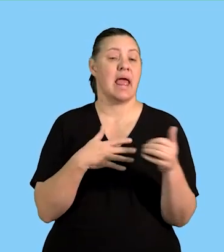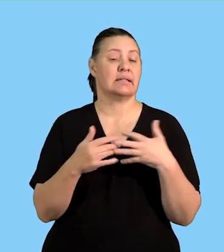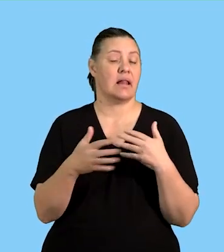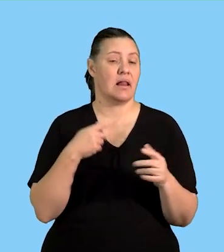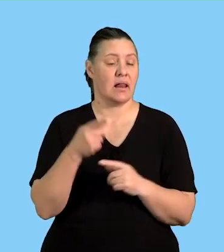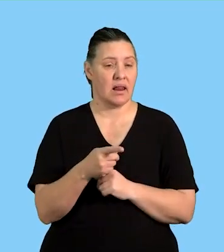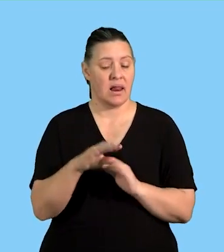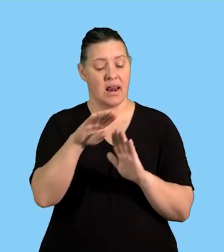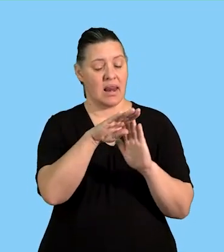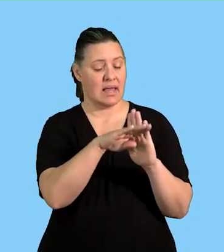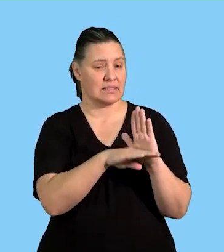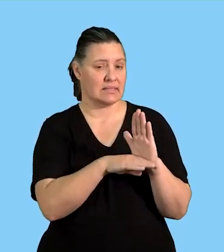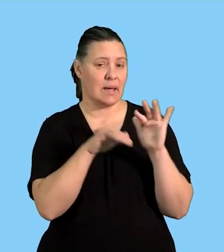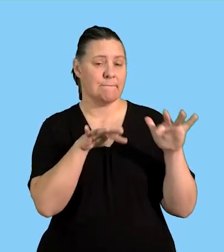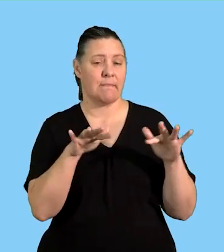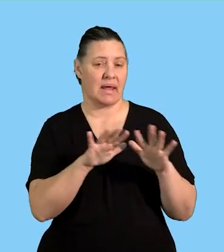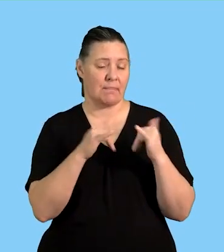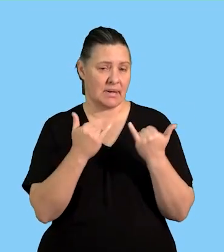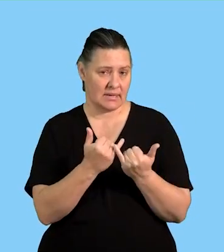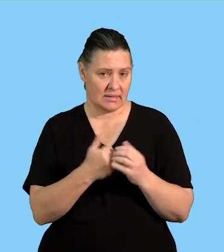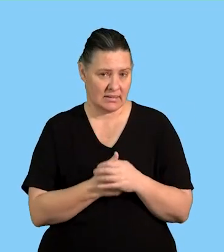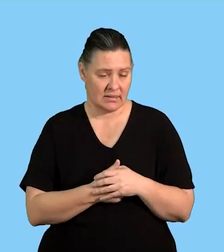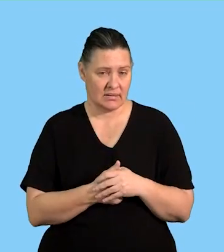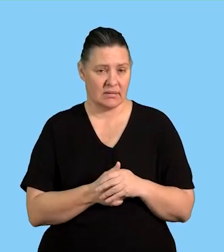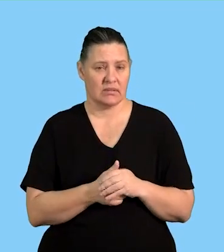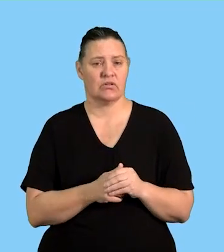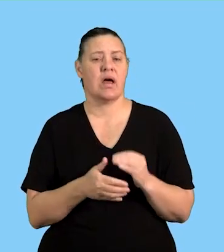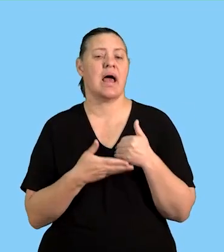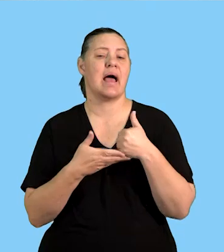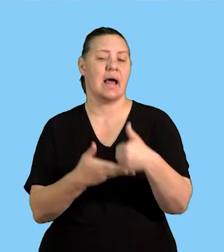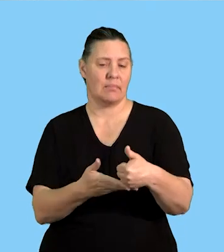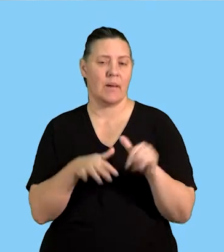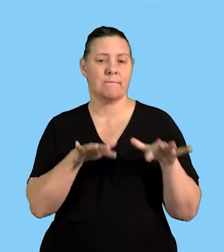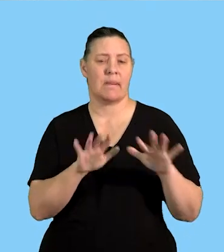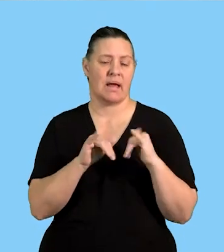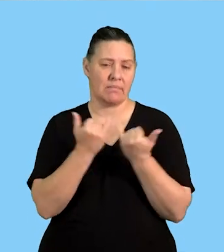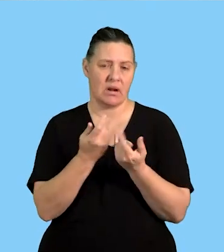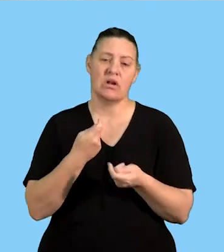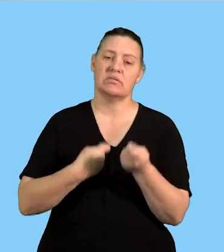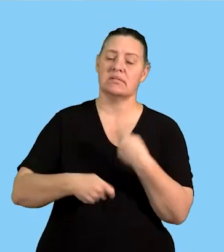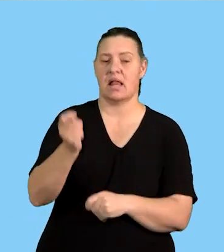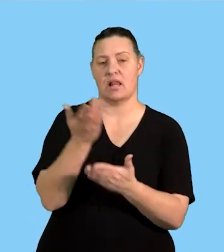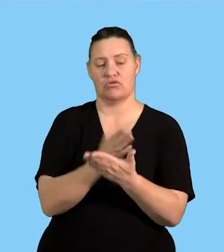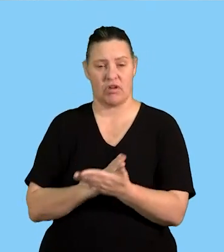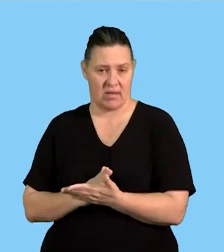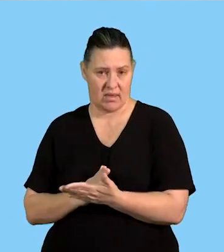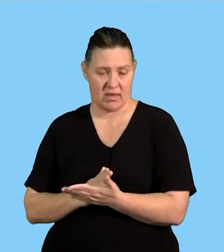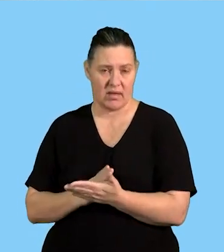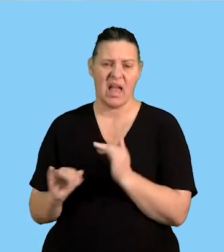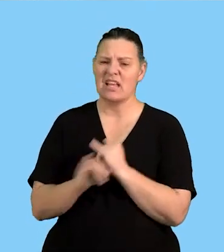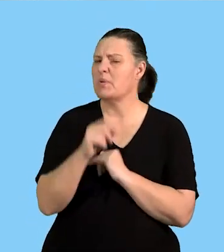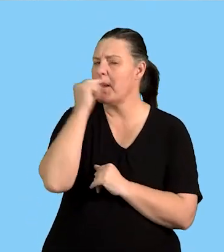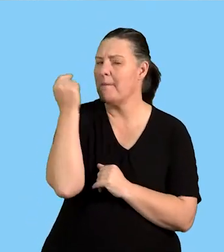institution that deals with listing of public companies, meaning helping public companies to sell shares.